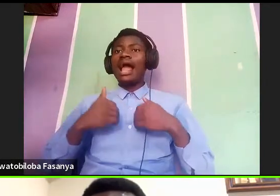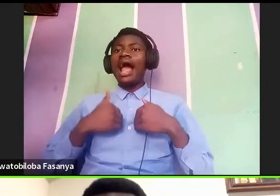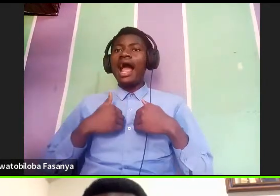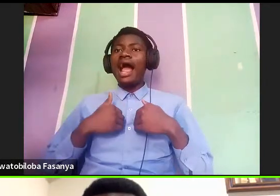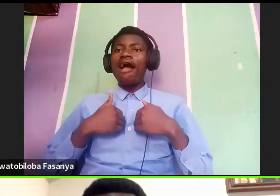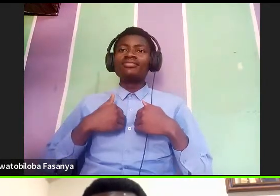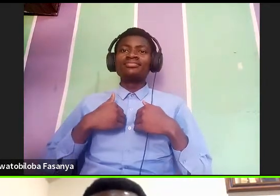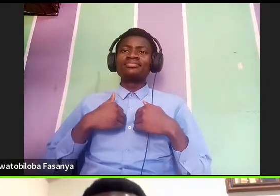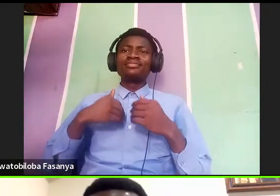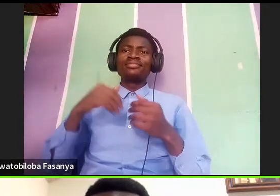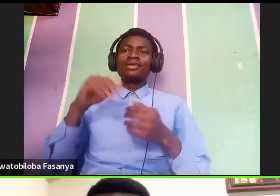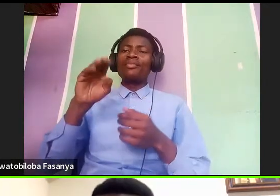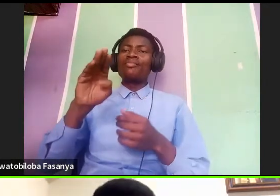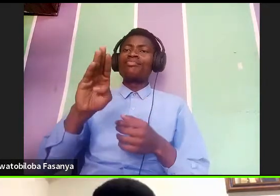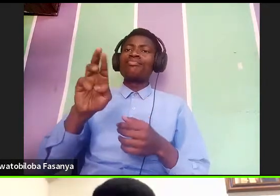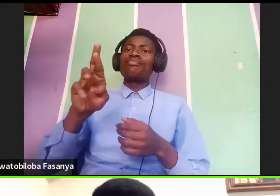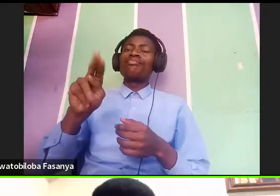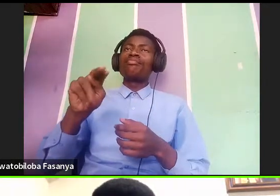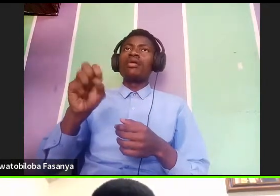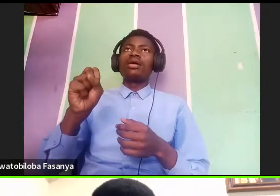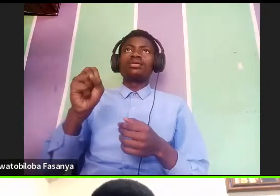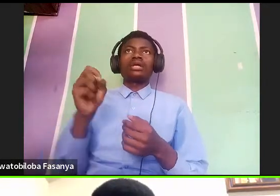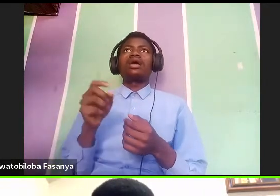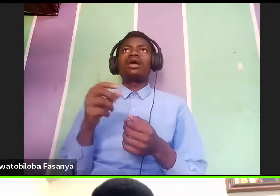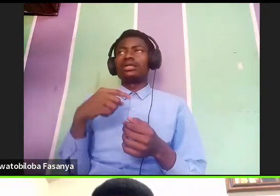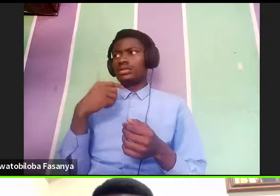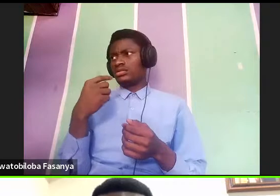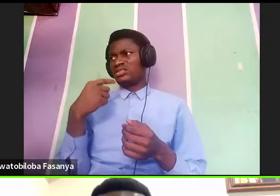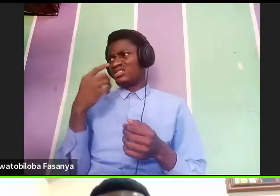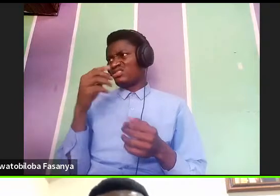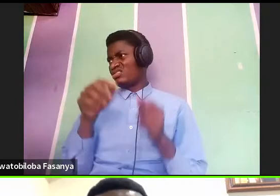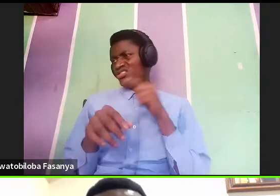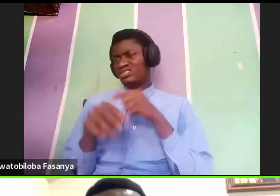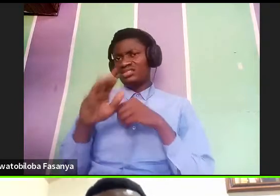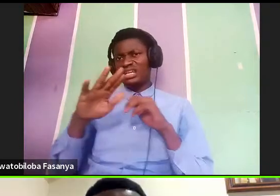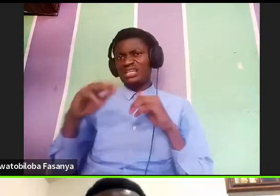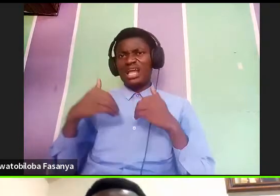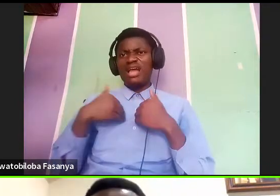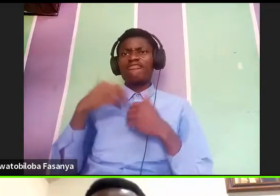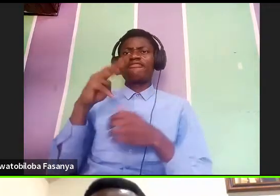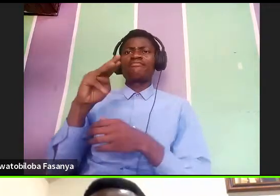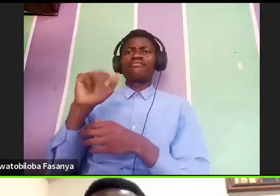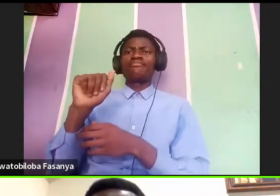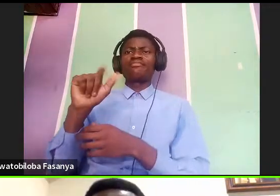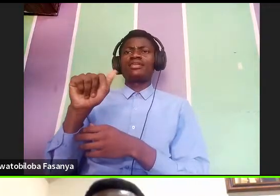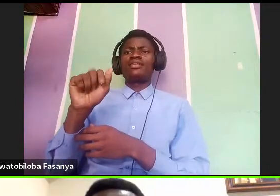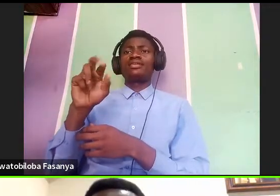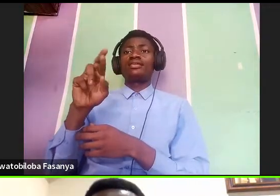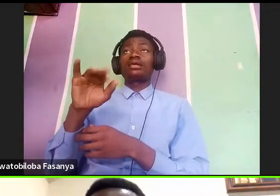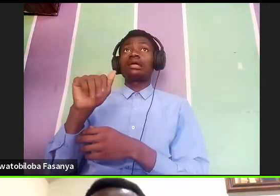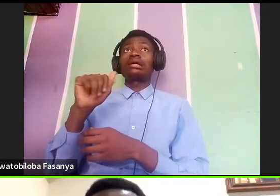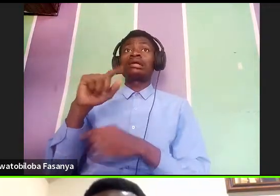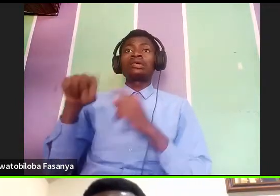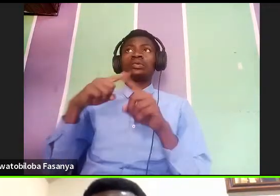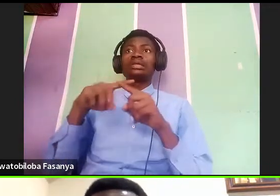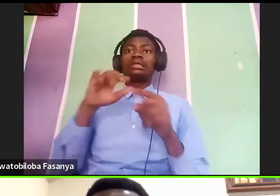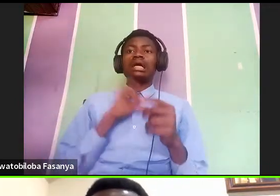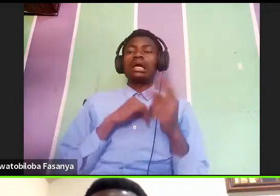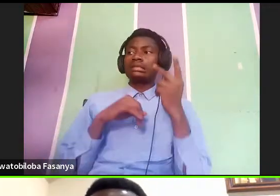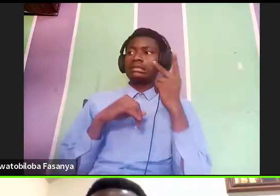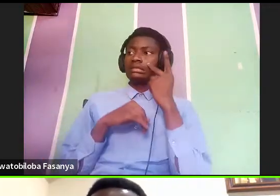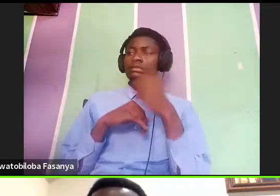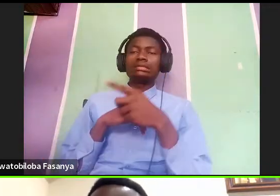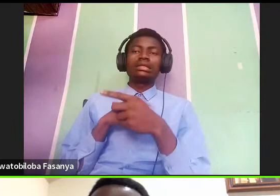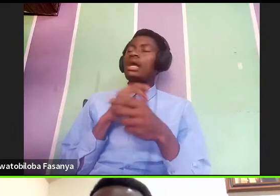I was, taking off my feet when I saw that. I mean, you could